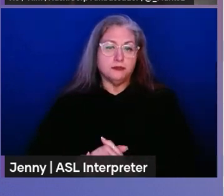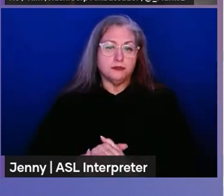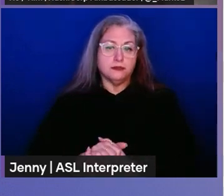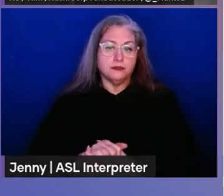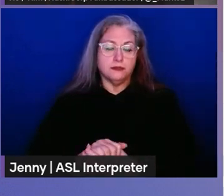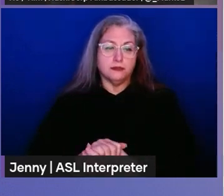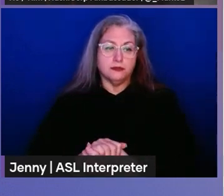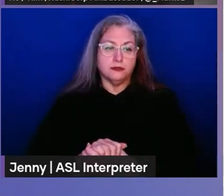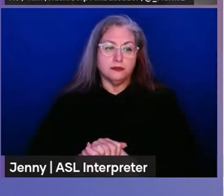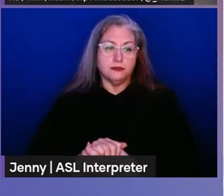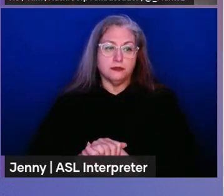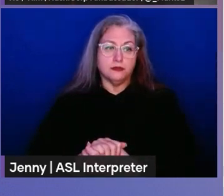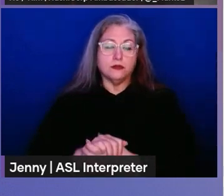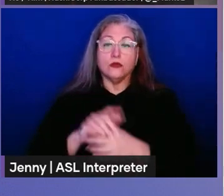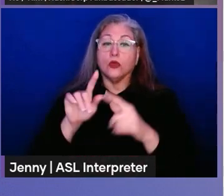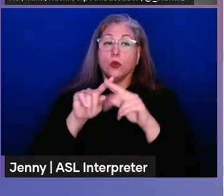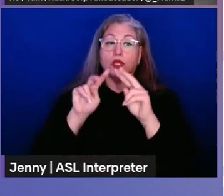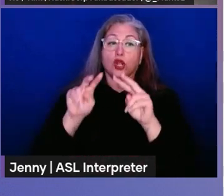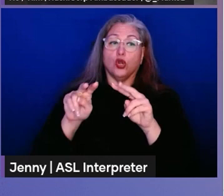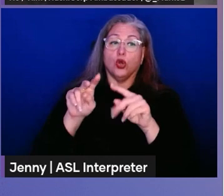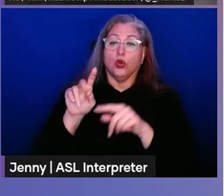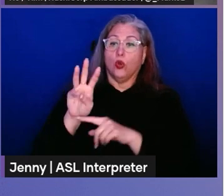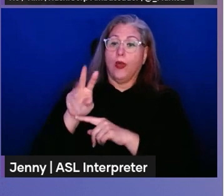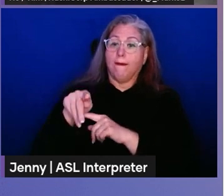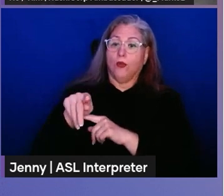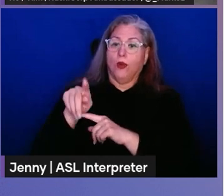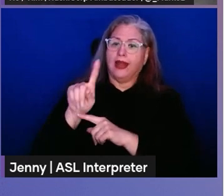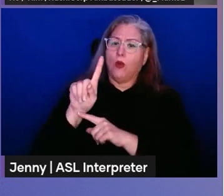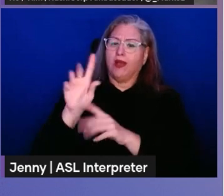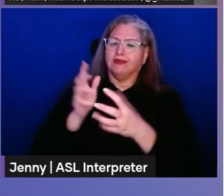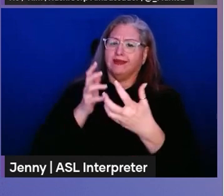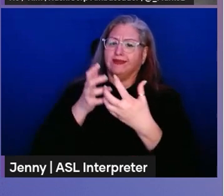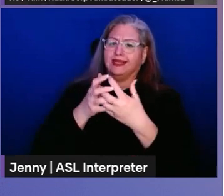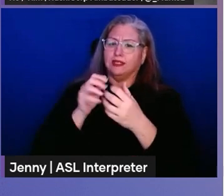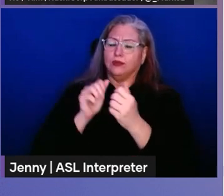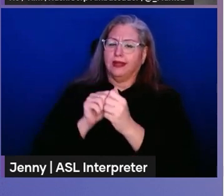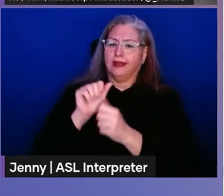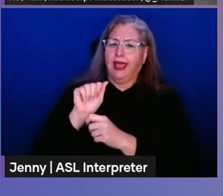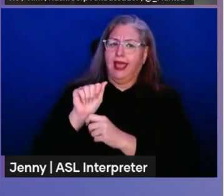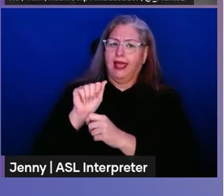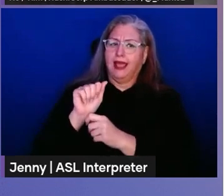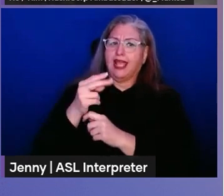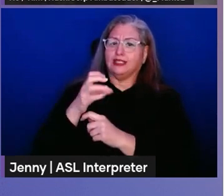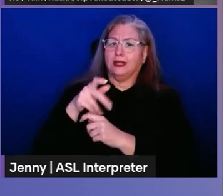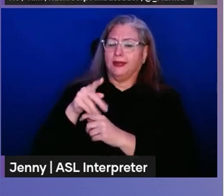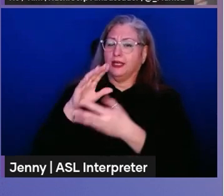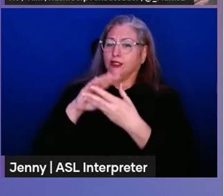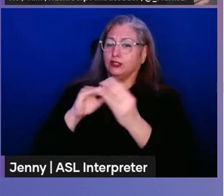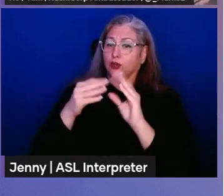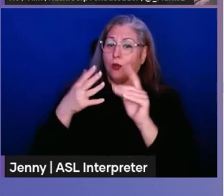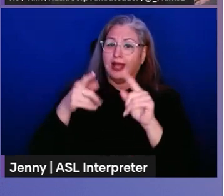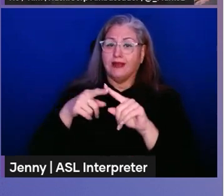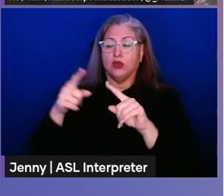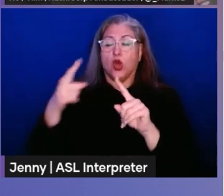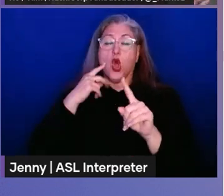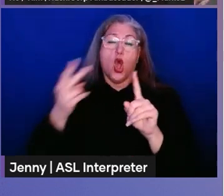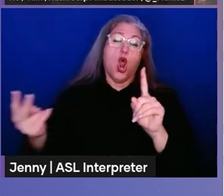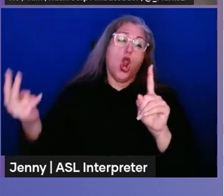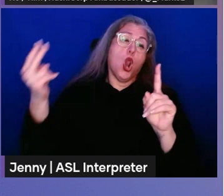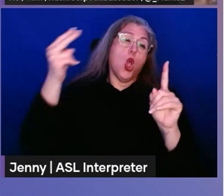So if we look where Waypoint kind of fits into the HCP story is kind of, if you look back compared